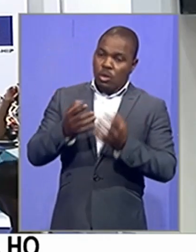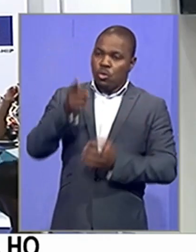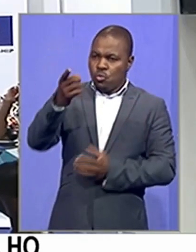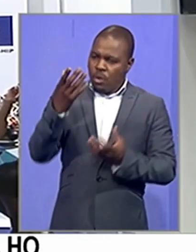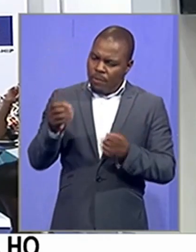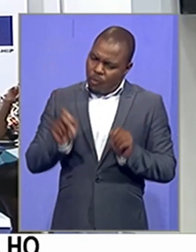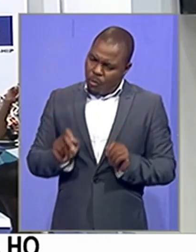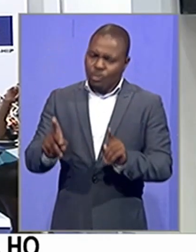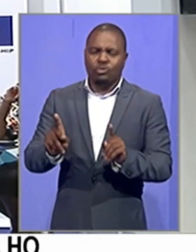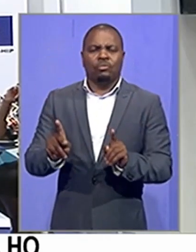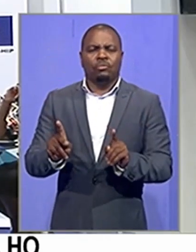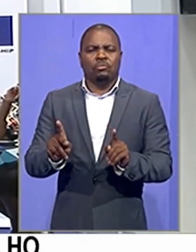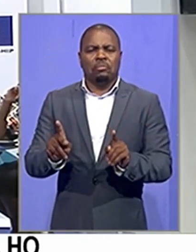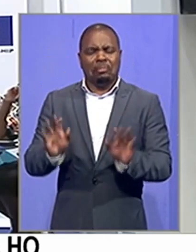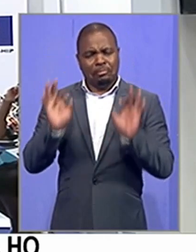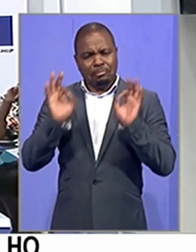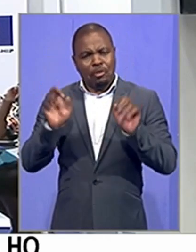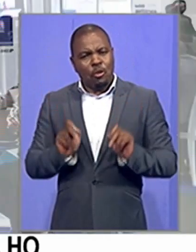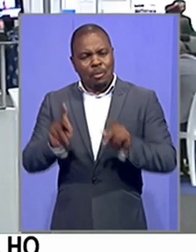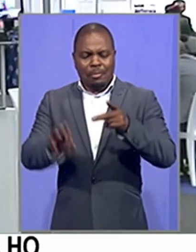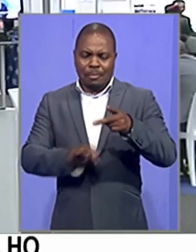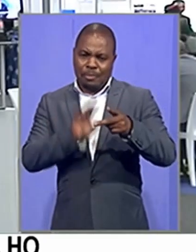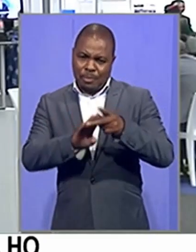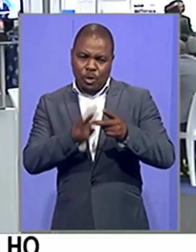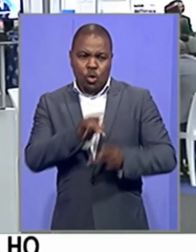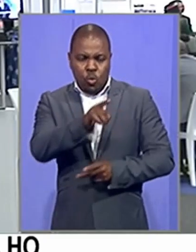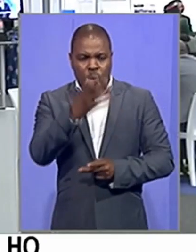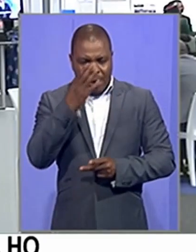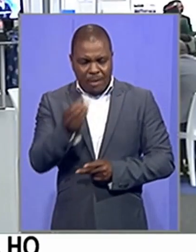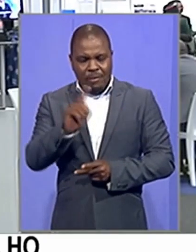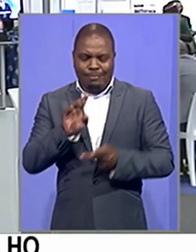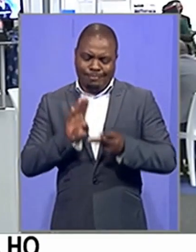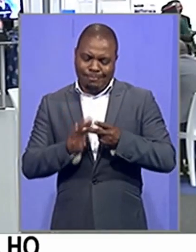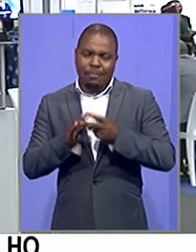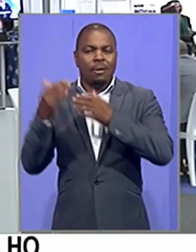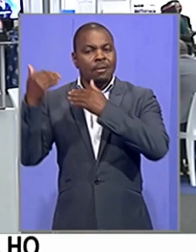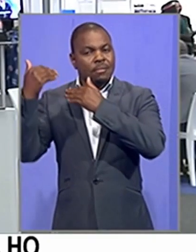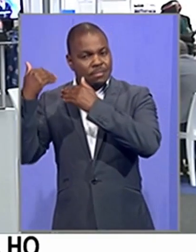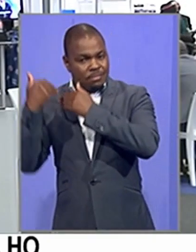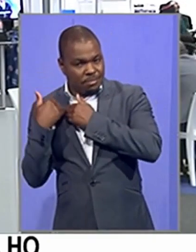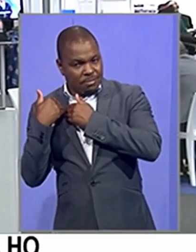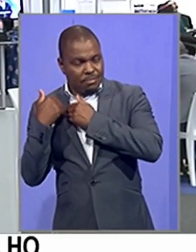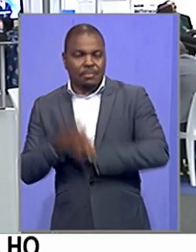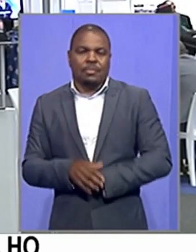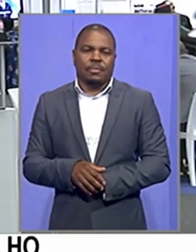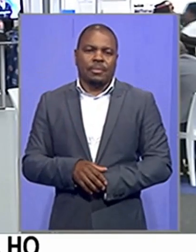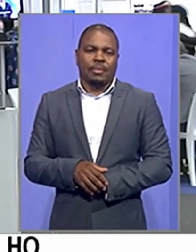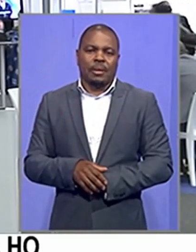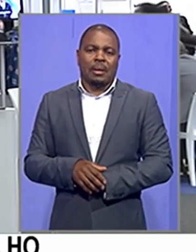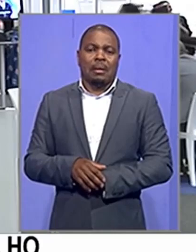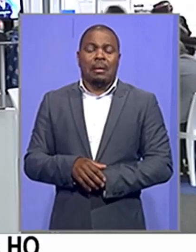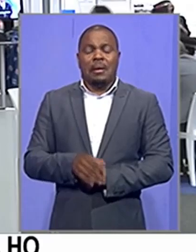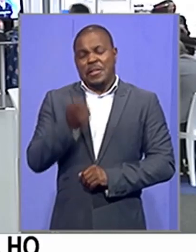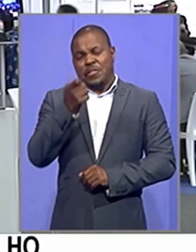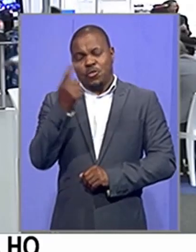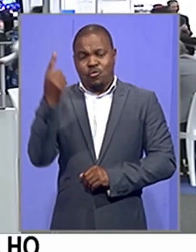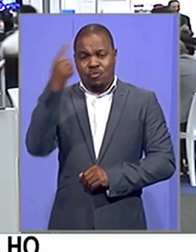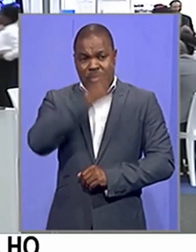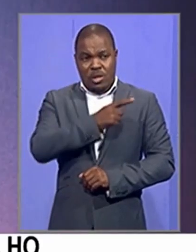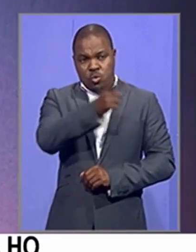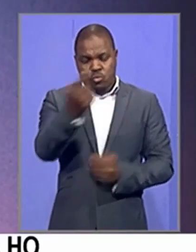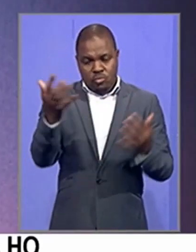great opportunity, but you also have this great responsibility. And this few days as you